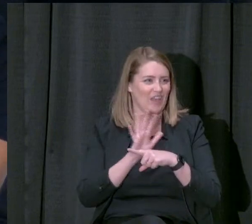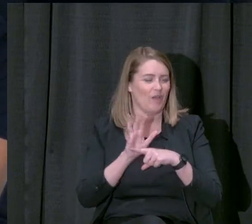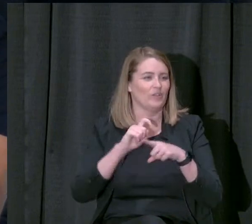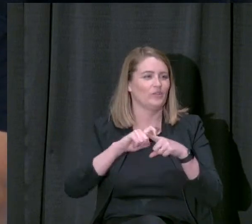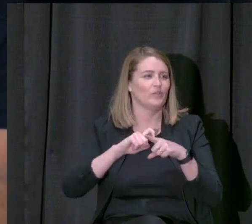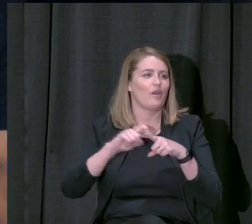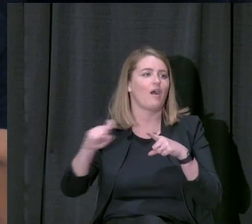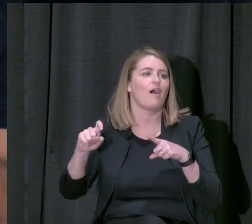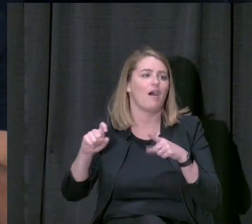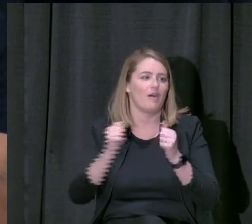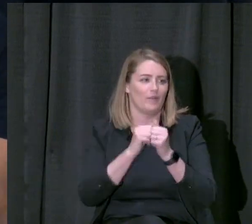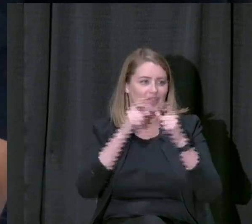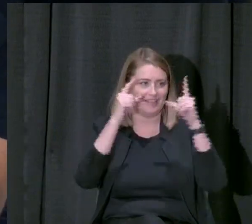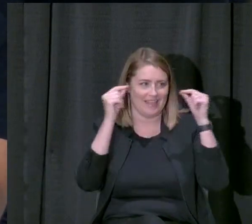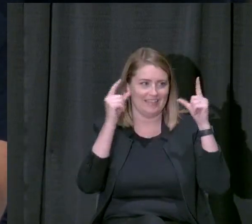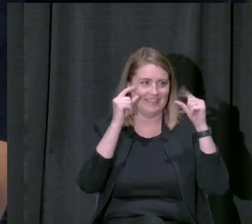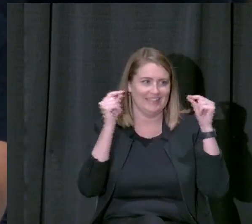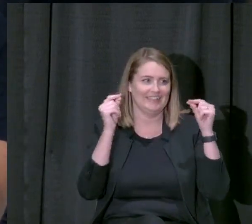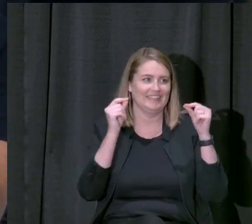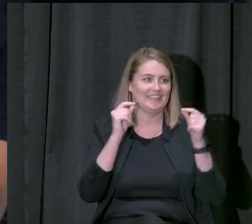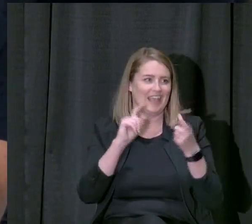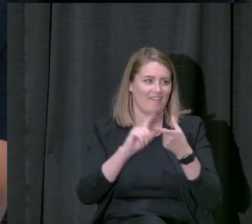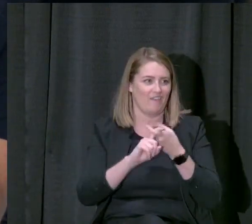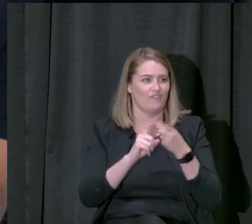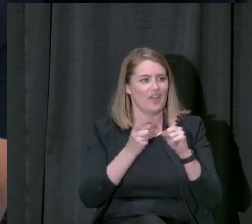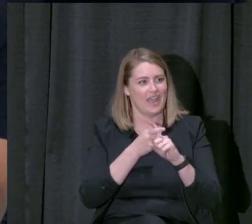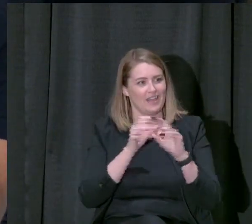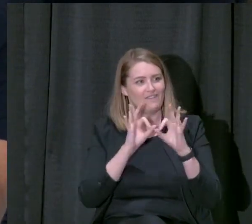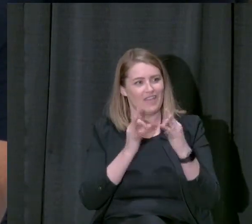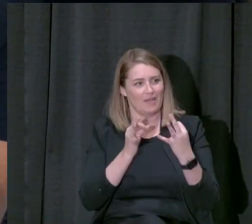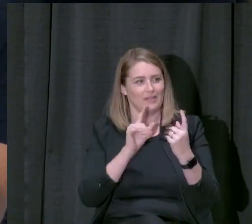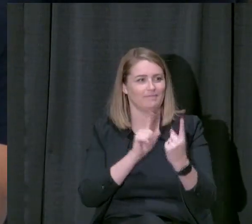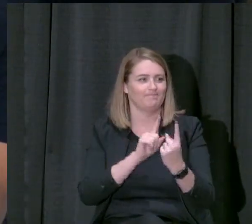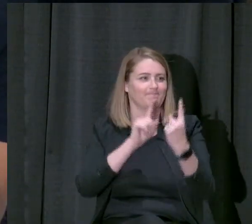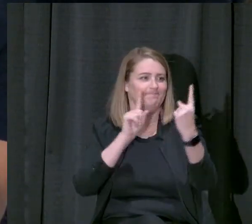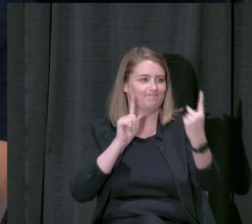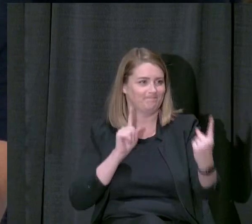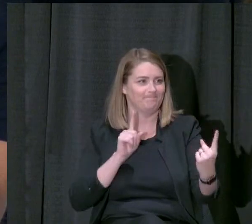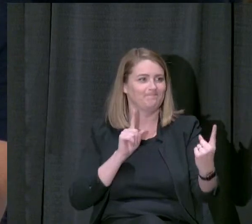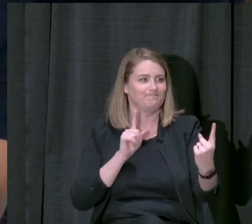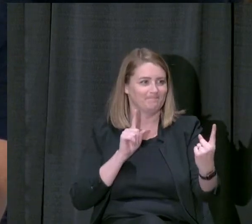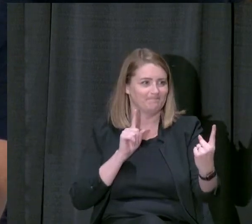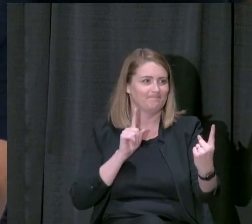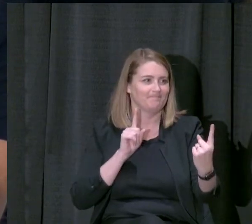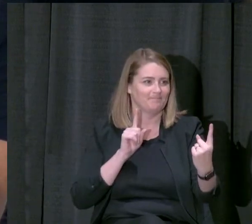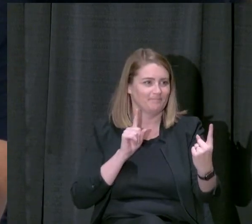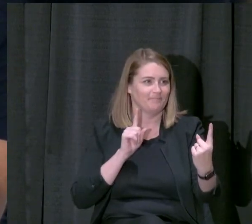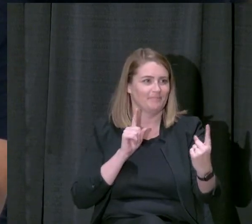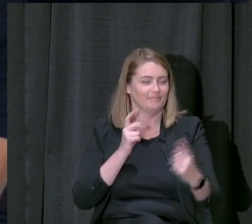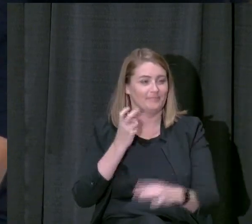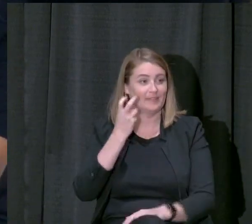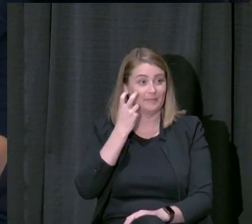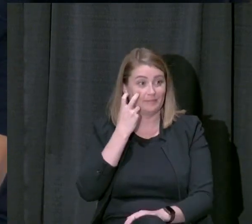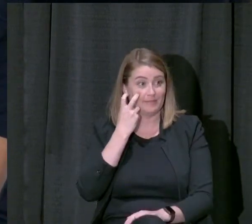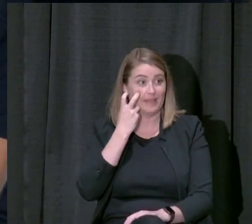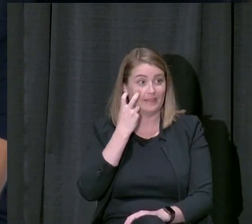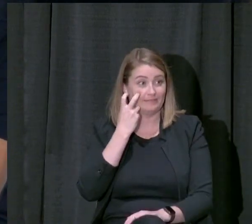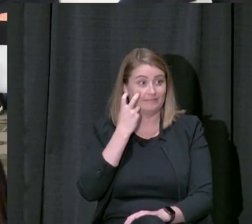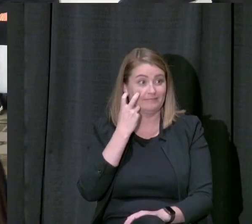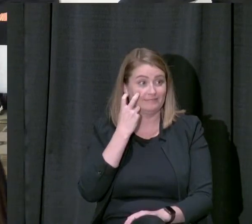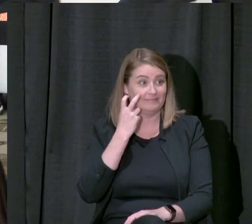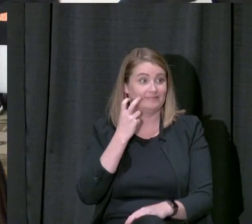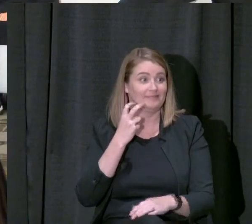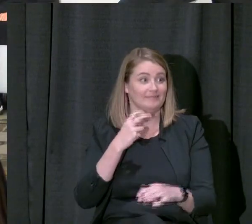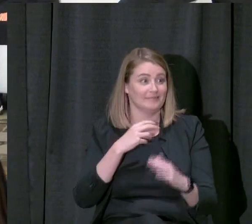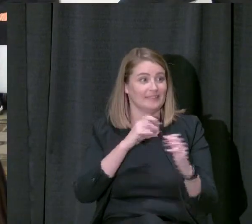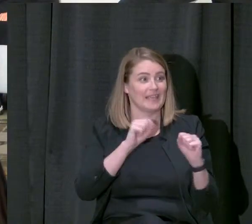enable. So there are so many sort of use cases that we still come across that is a surprising thing for us. Yeah, very nice. That's very